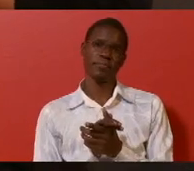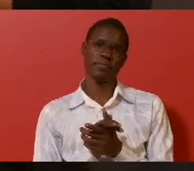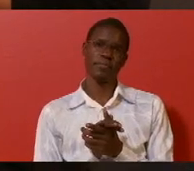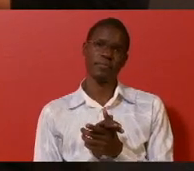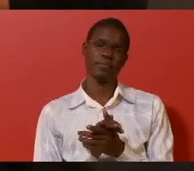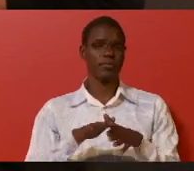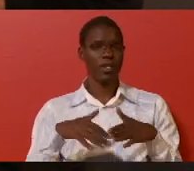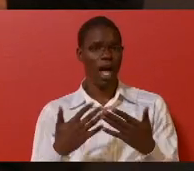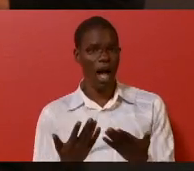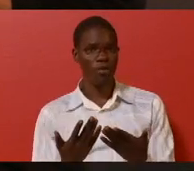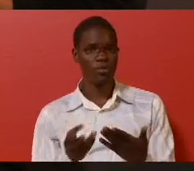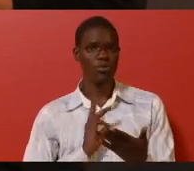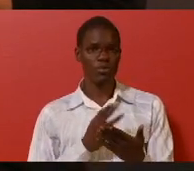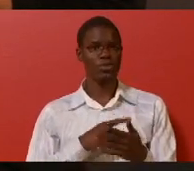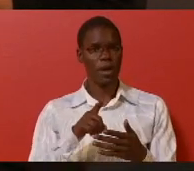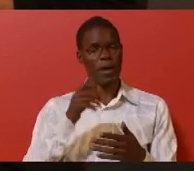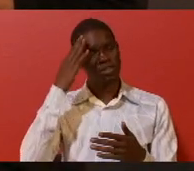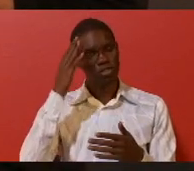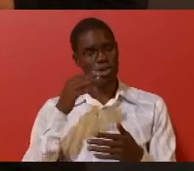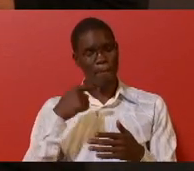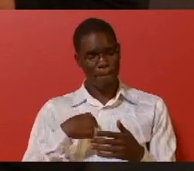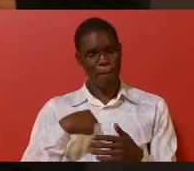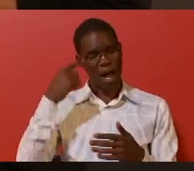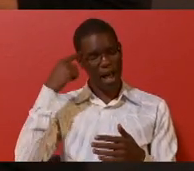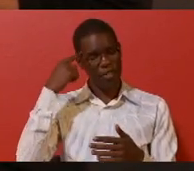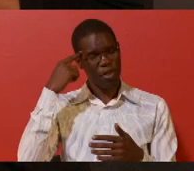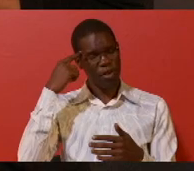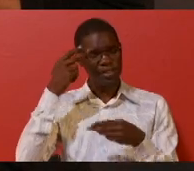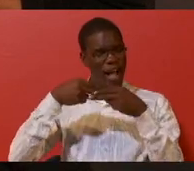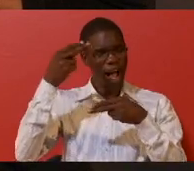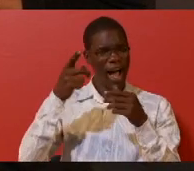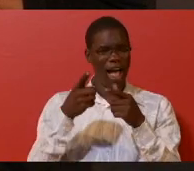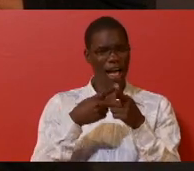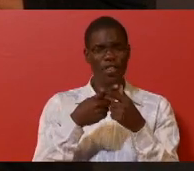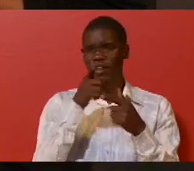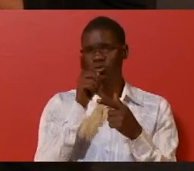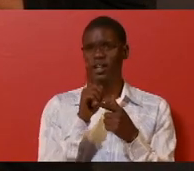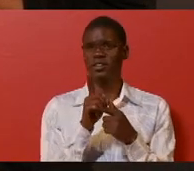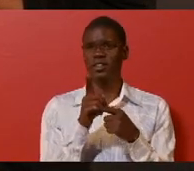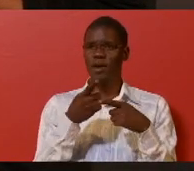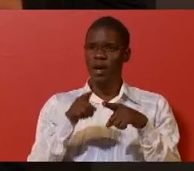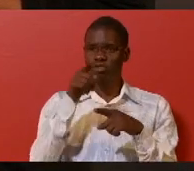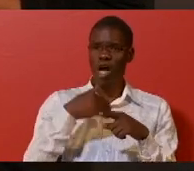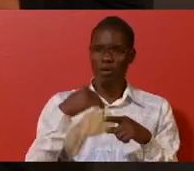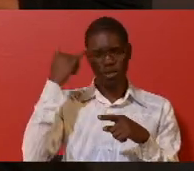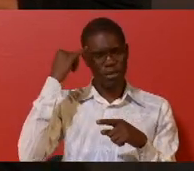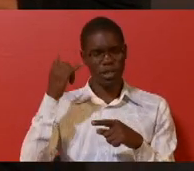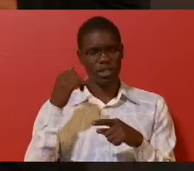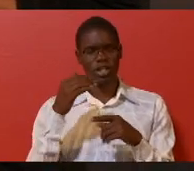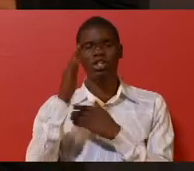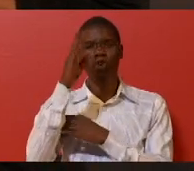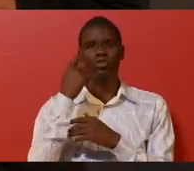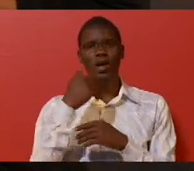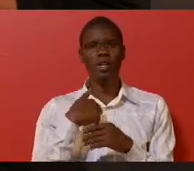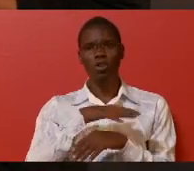are higher than your ways, and my thoughts are higher than your thoughts. Imagine, This is a God who has all